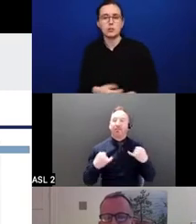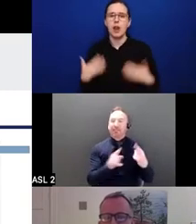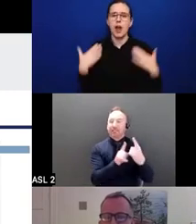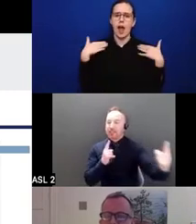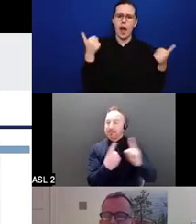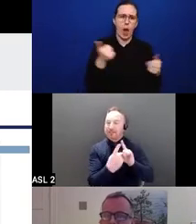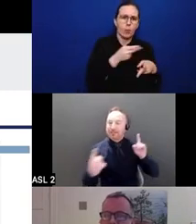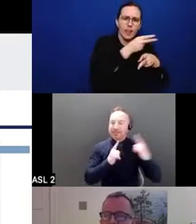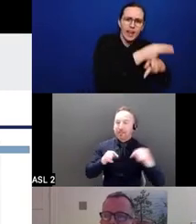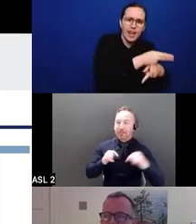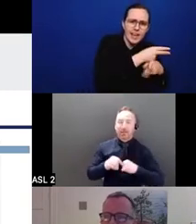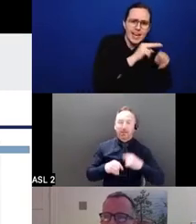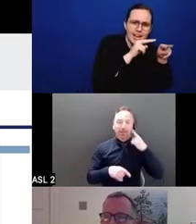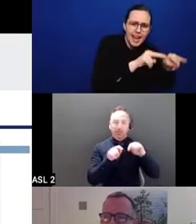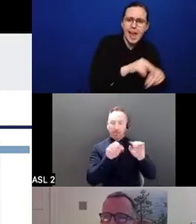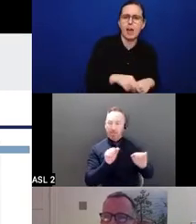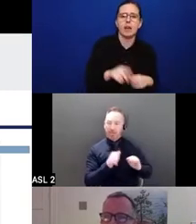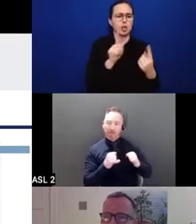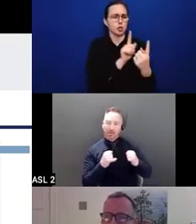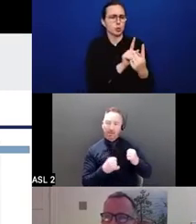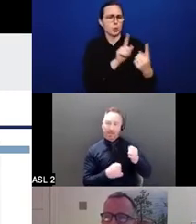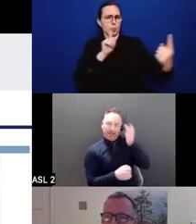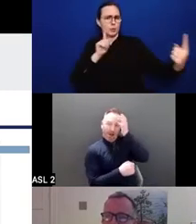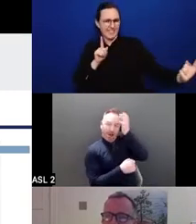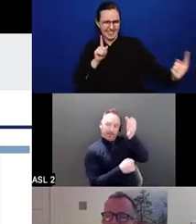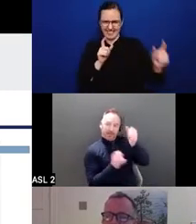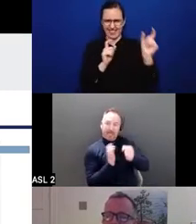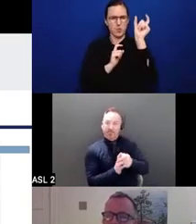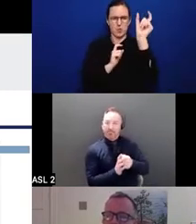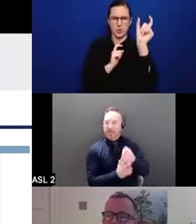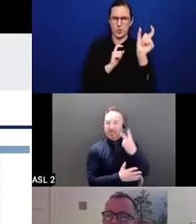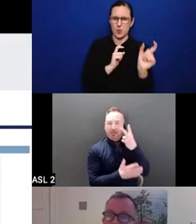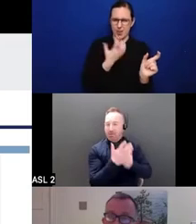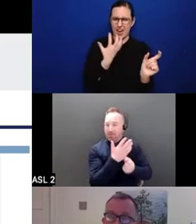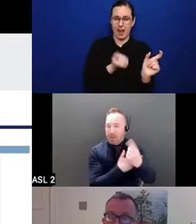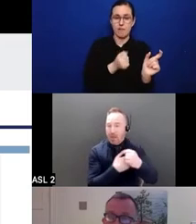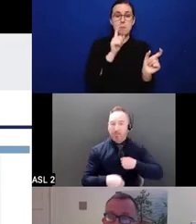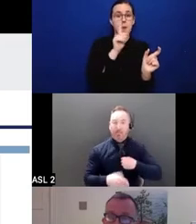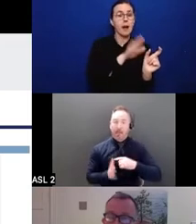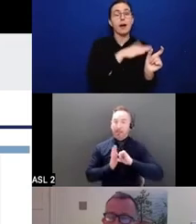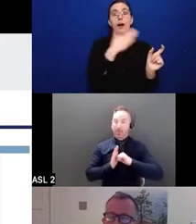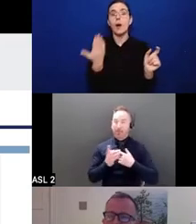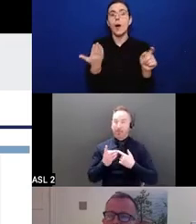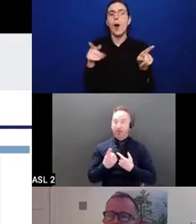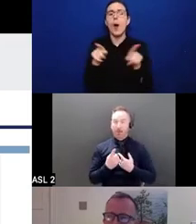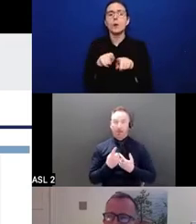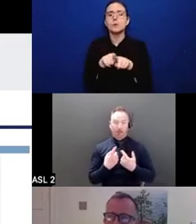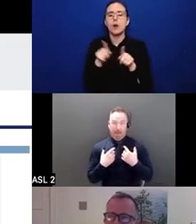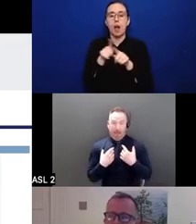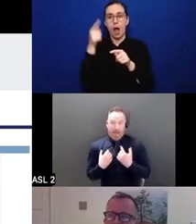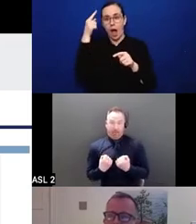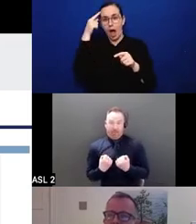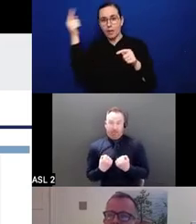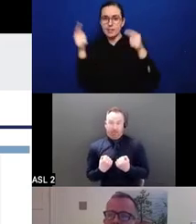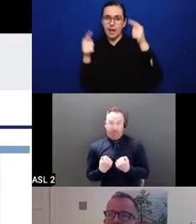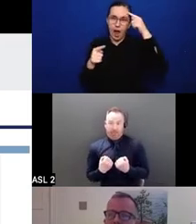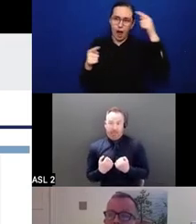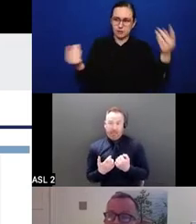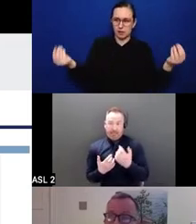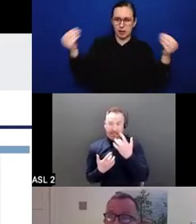ideas. I will just highlight 2 things that were interesting. One is that the only health condition that appears prominently